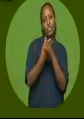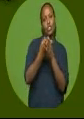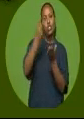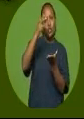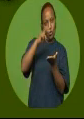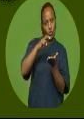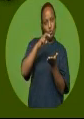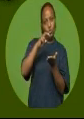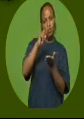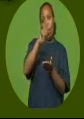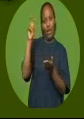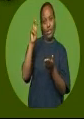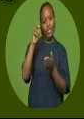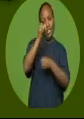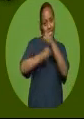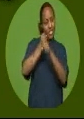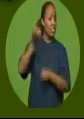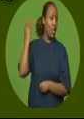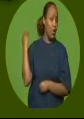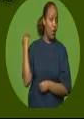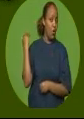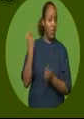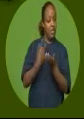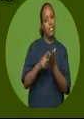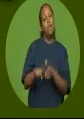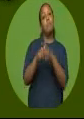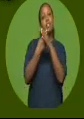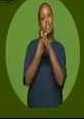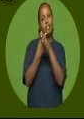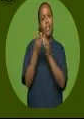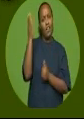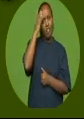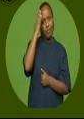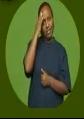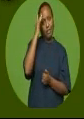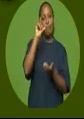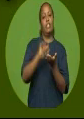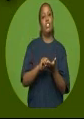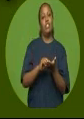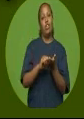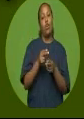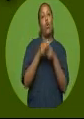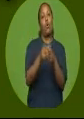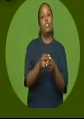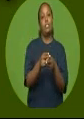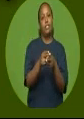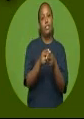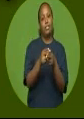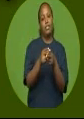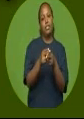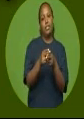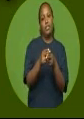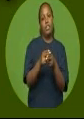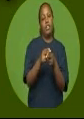about 200 years ago. It emerged after a famous publication called